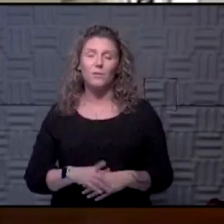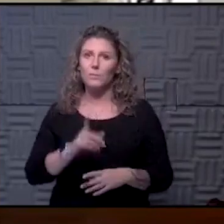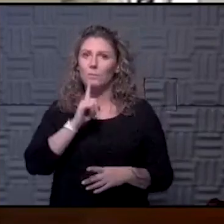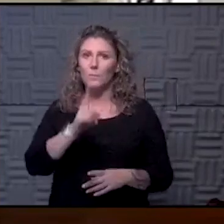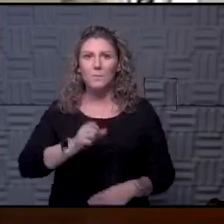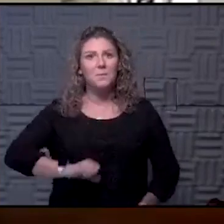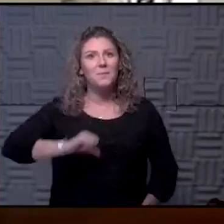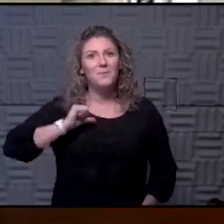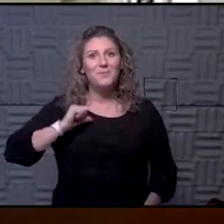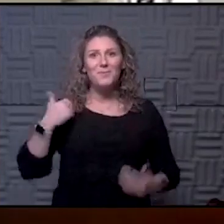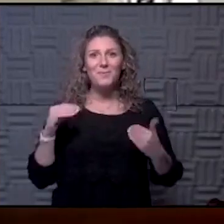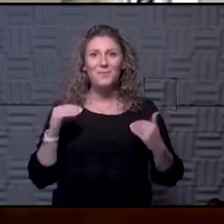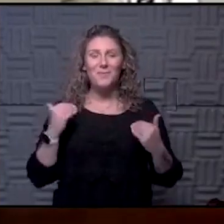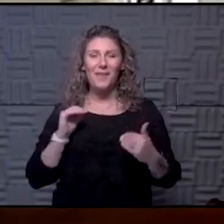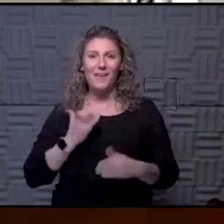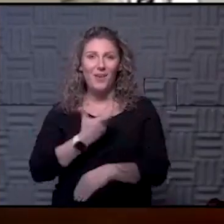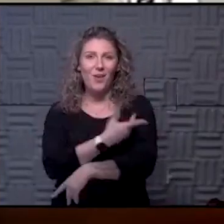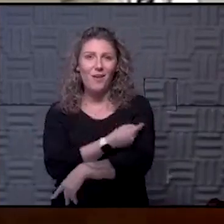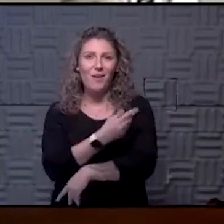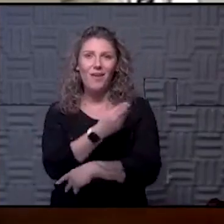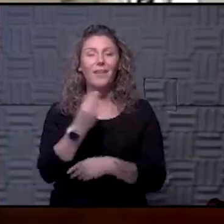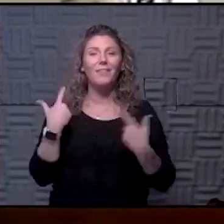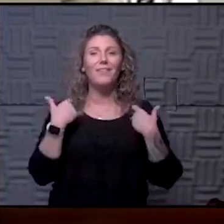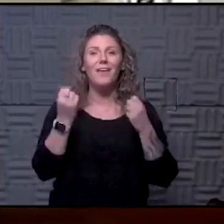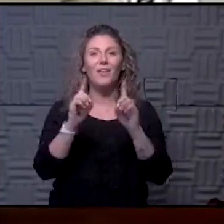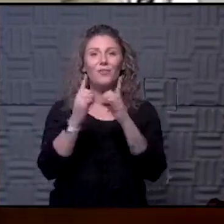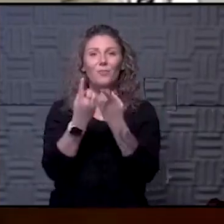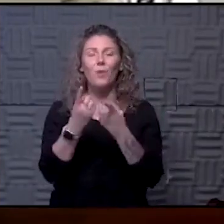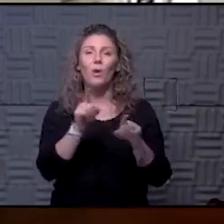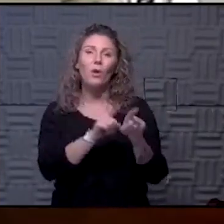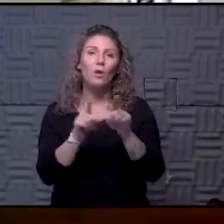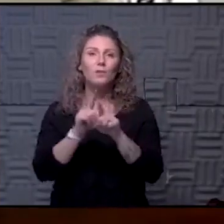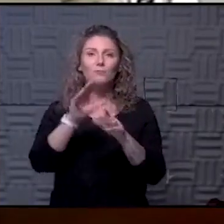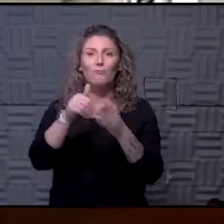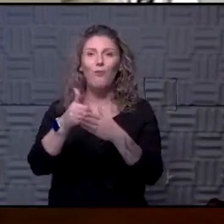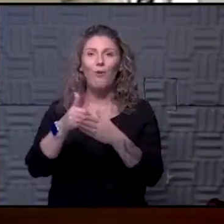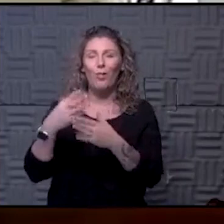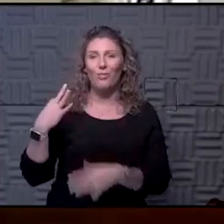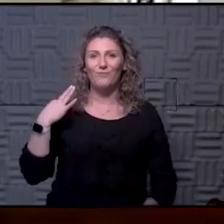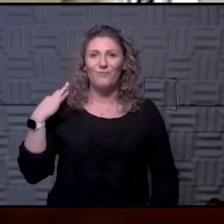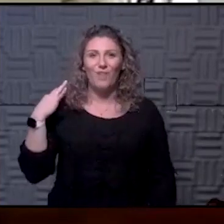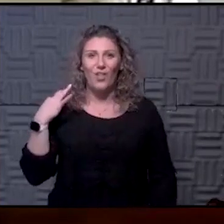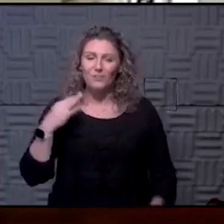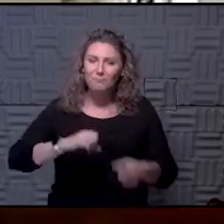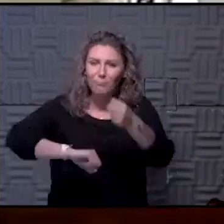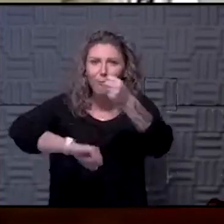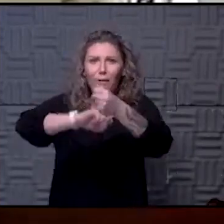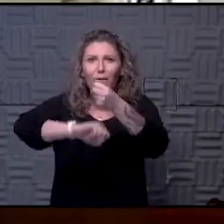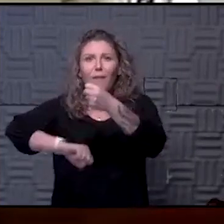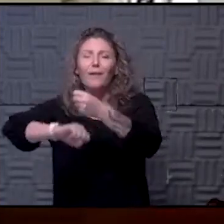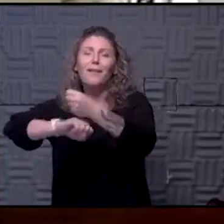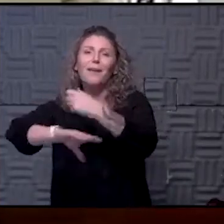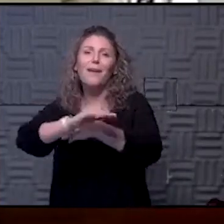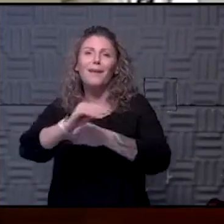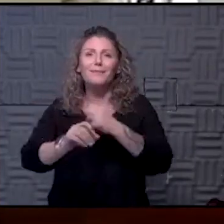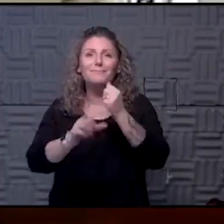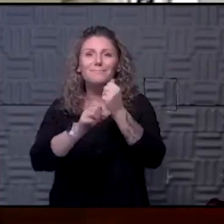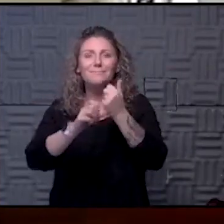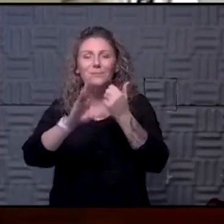of our vaccinations and the team at the health department, as well as all the volunteers that have supported and assisted in our